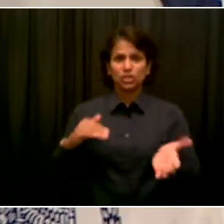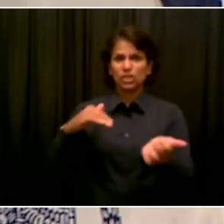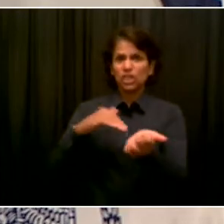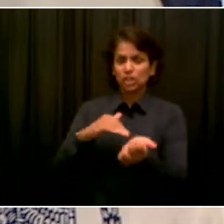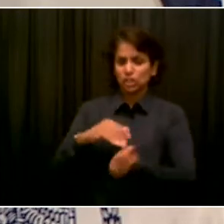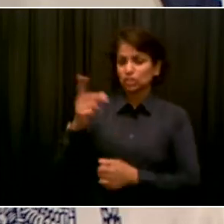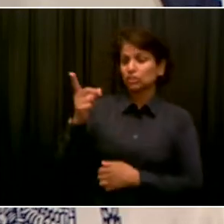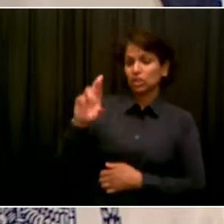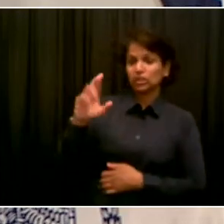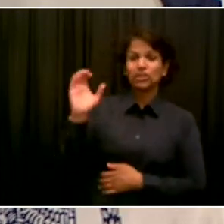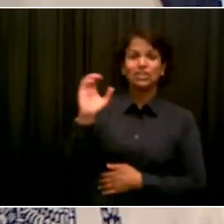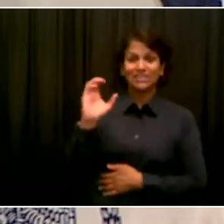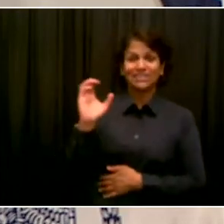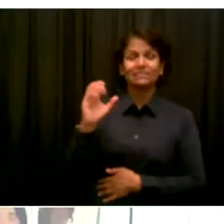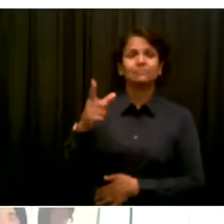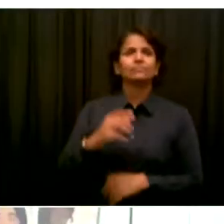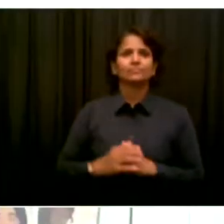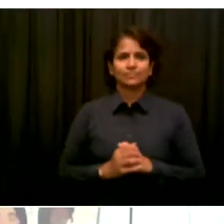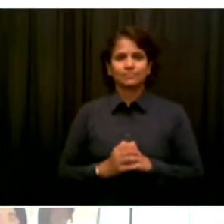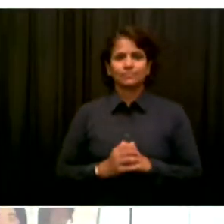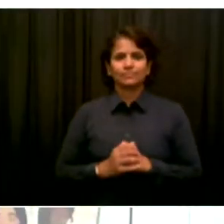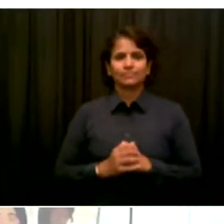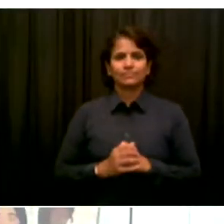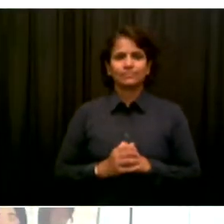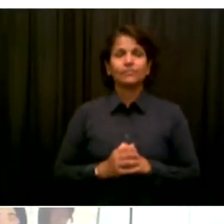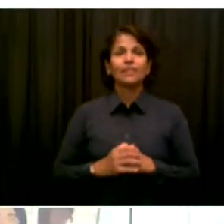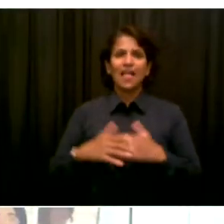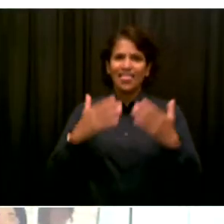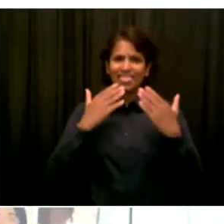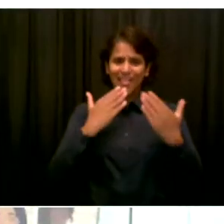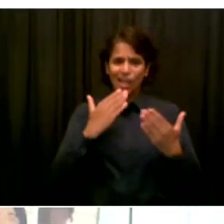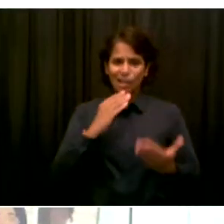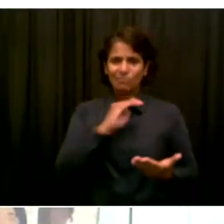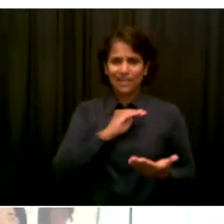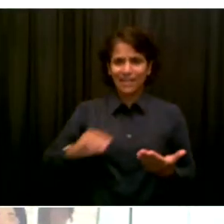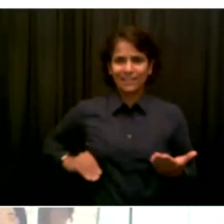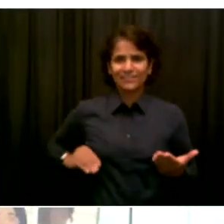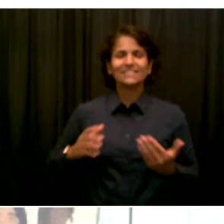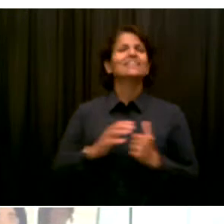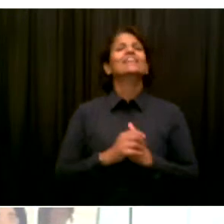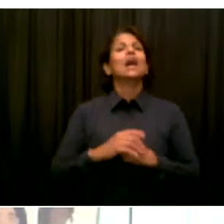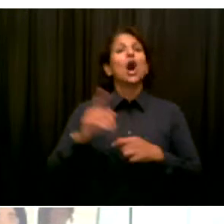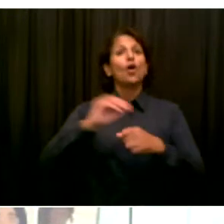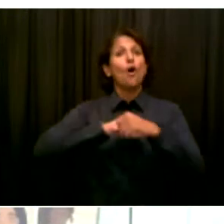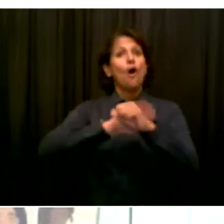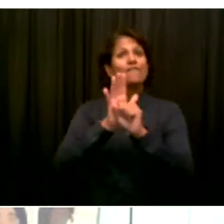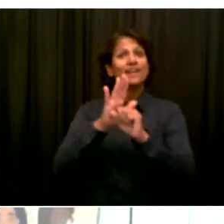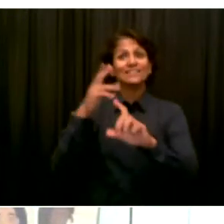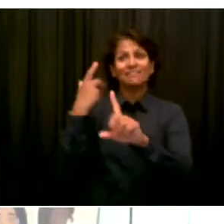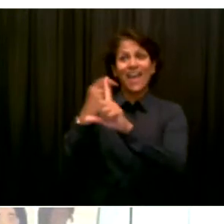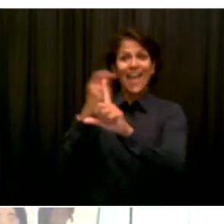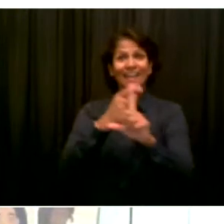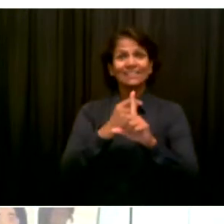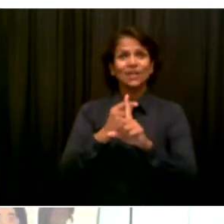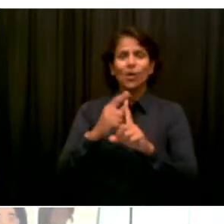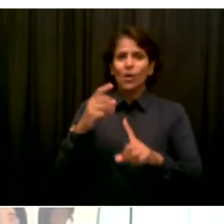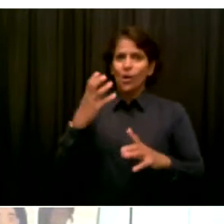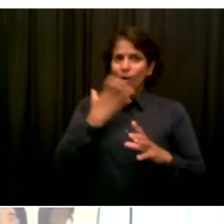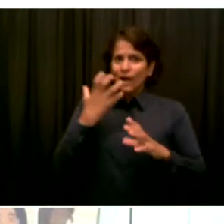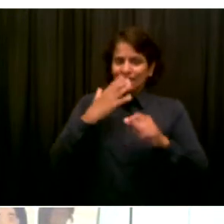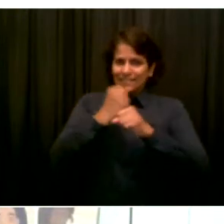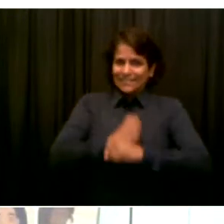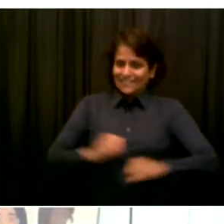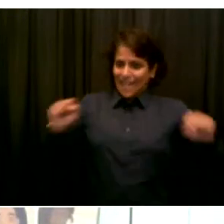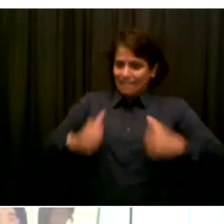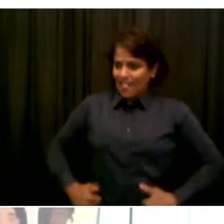Thank you so much, Mr. Mayor. The COVID-19 vaccines have already saved lives and prevented so much suffering. Booster